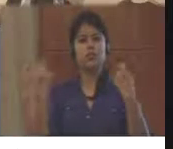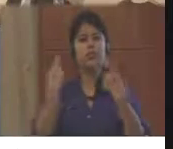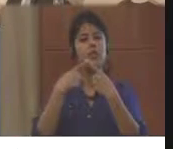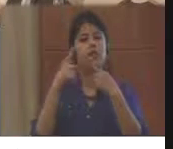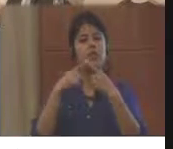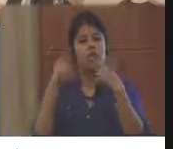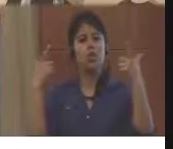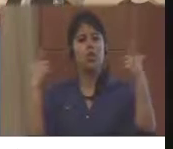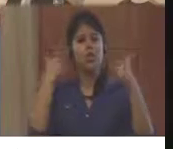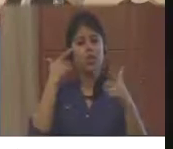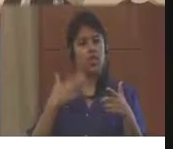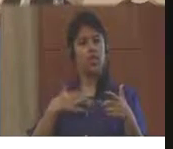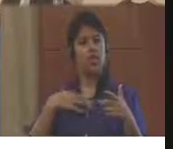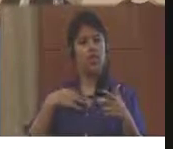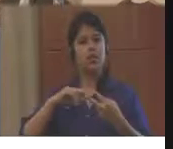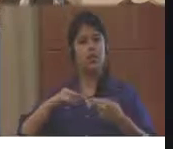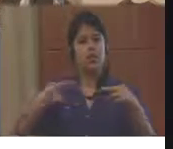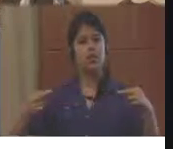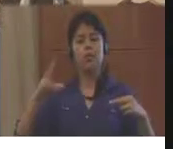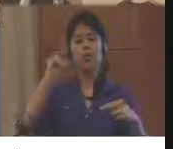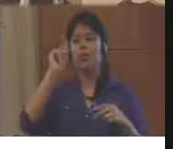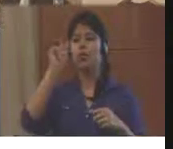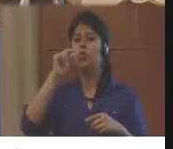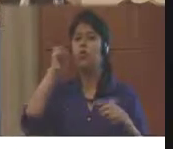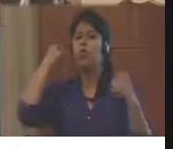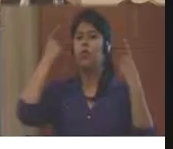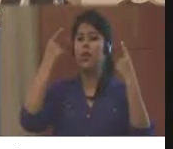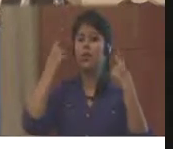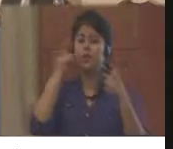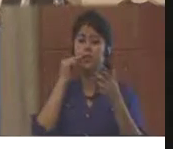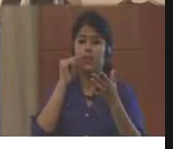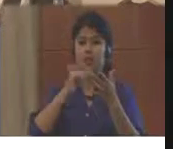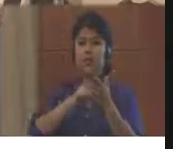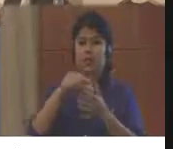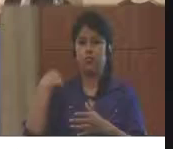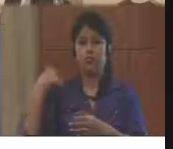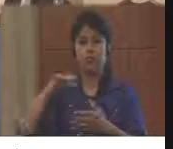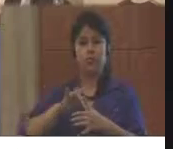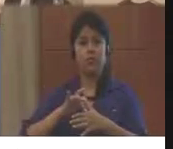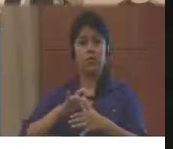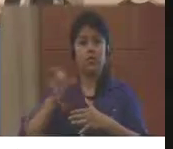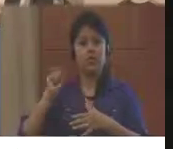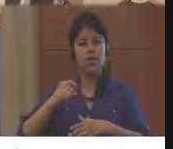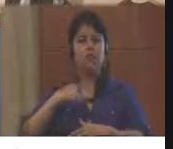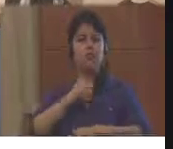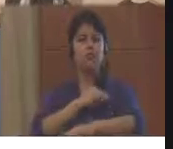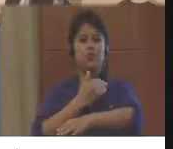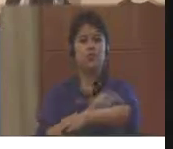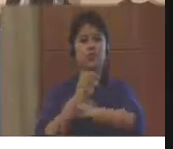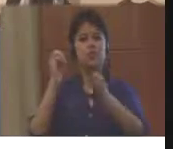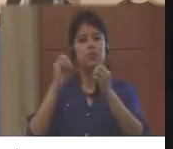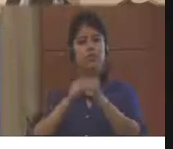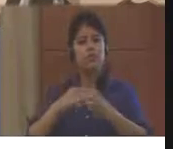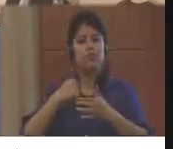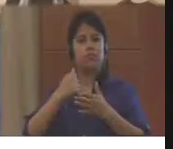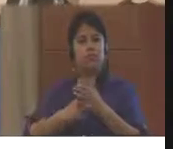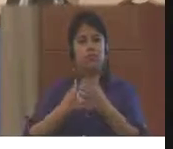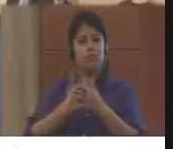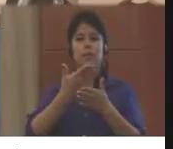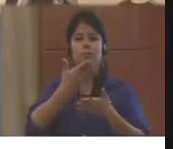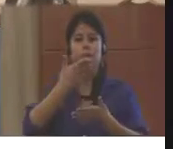celebrate advances and achievements of the region. Well, we must not forget that risk management requires all of our efforts to